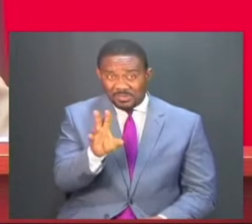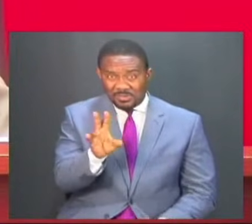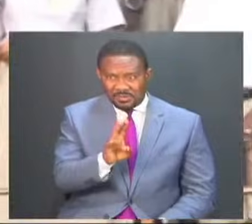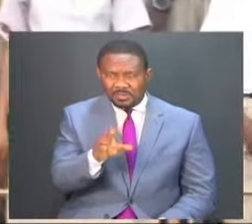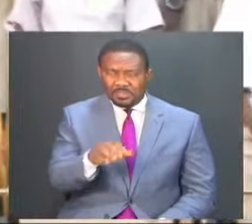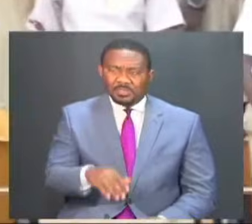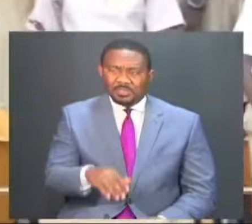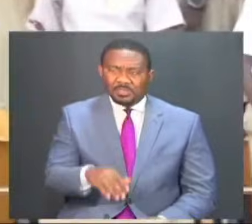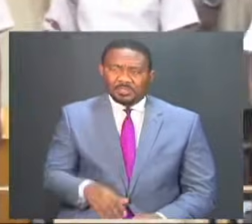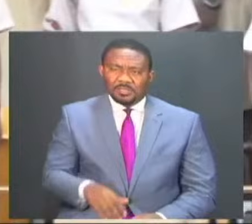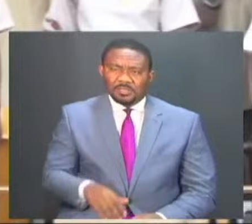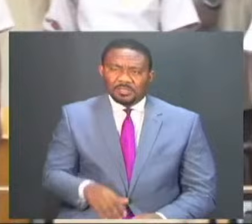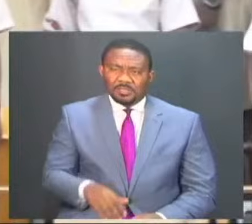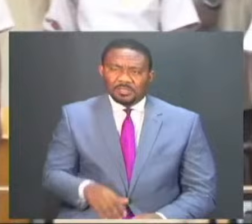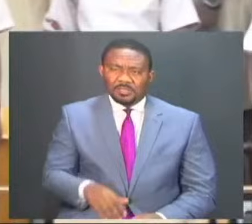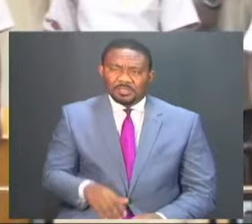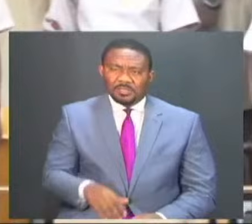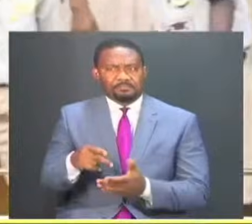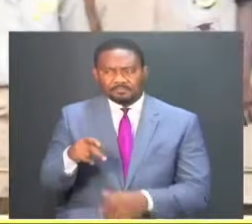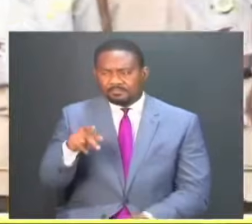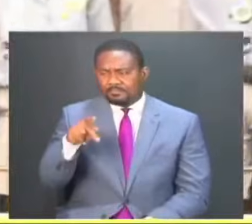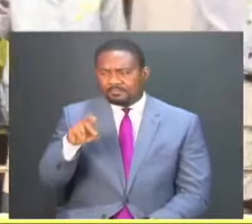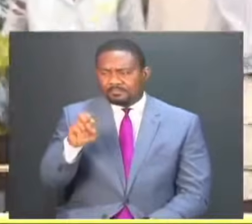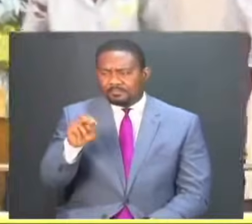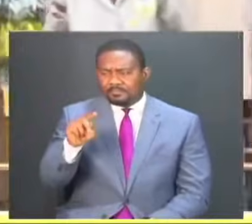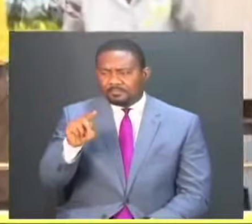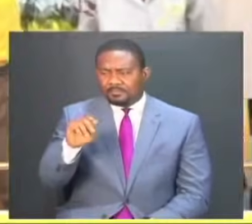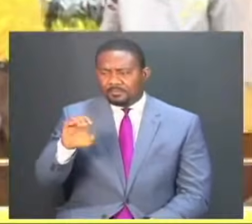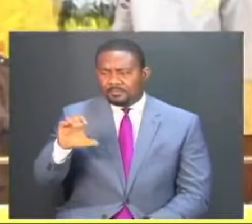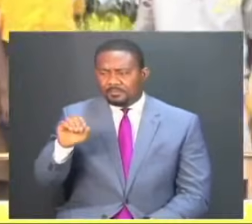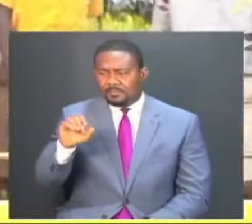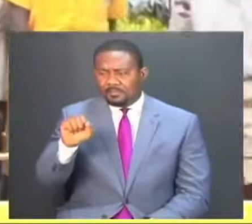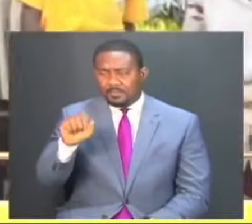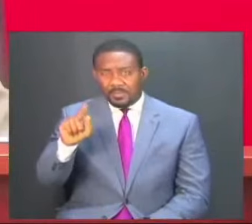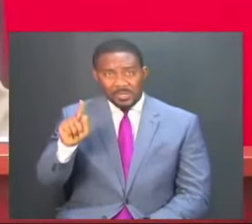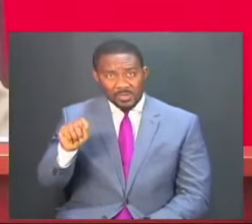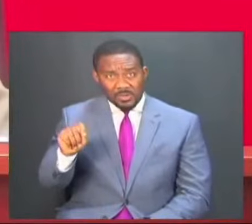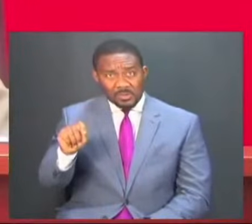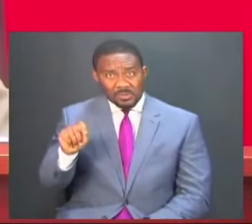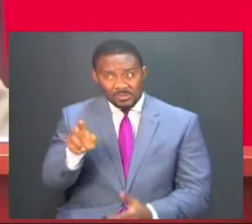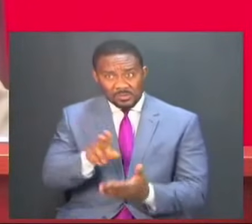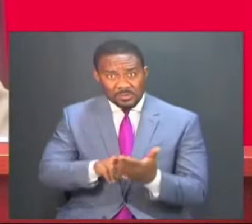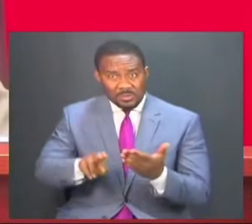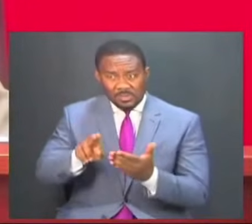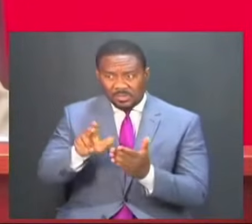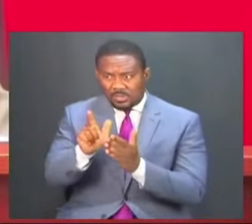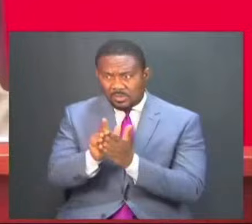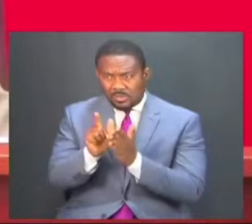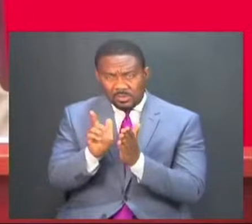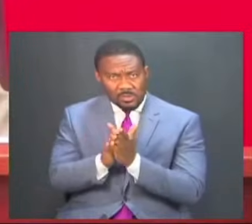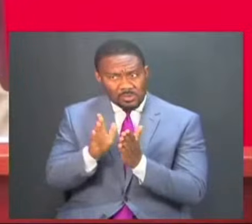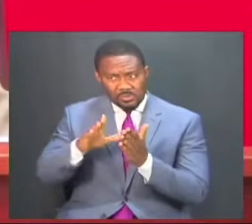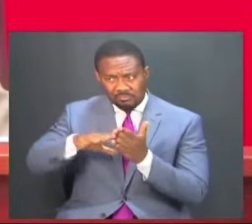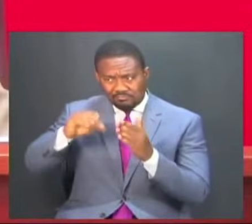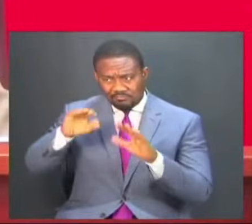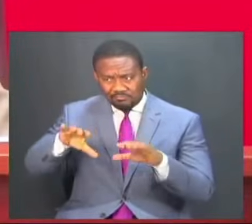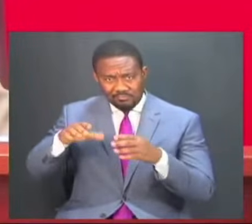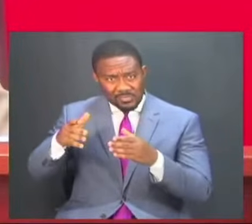Student Union, led by Samson Ado and Kennedy Amwaku.